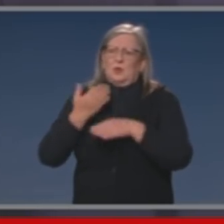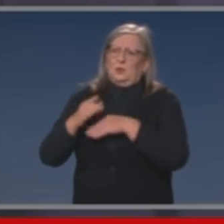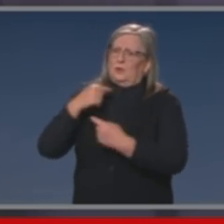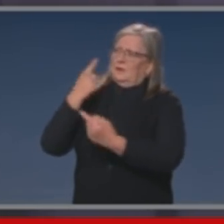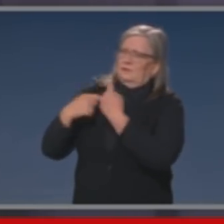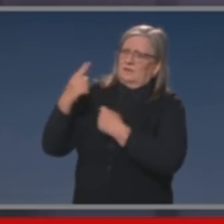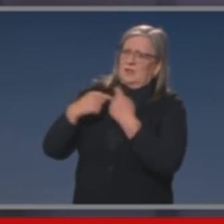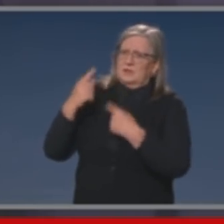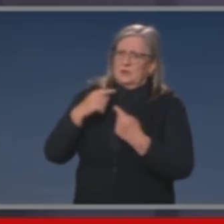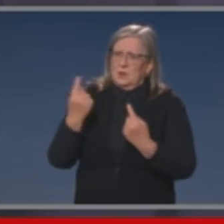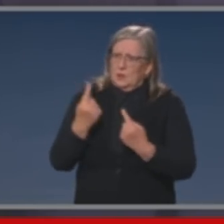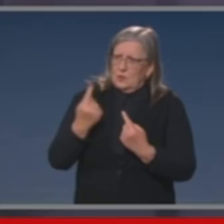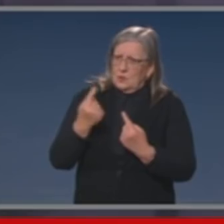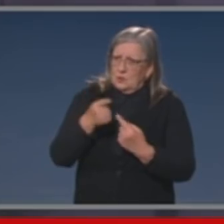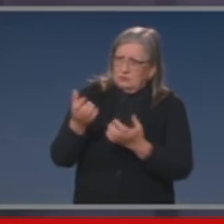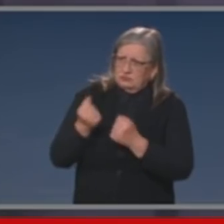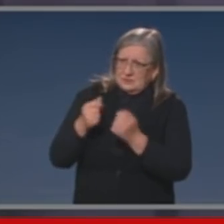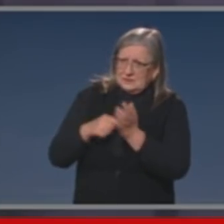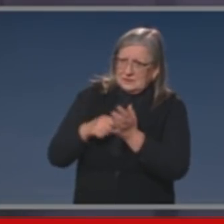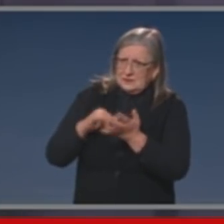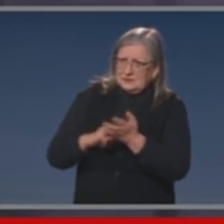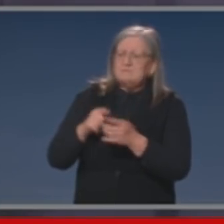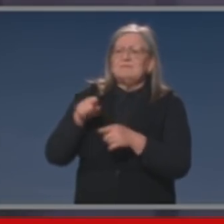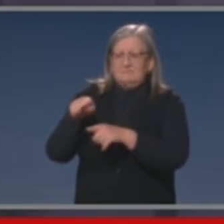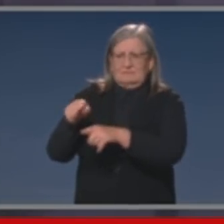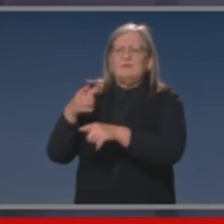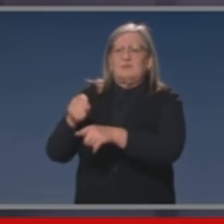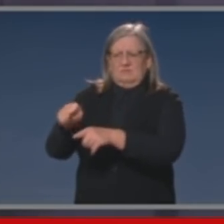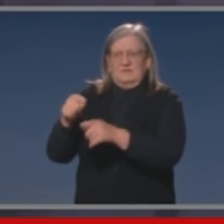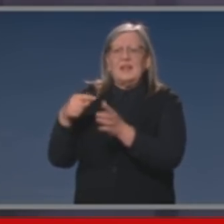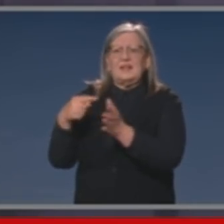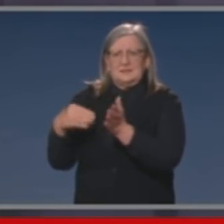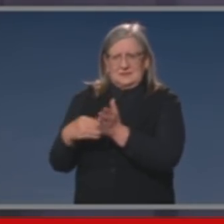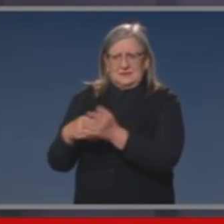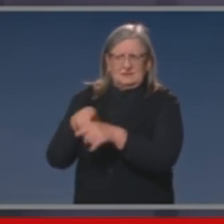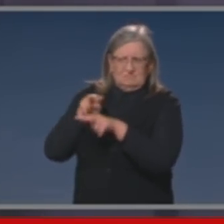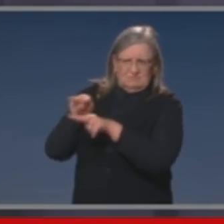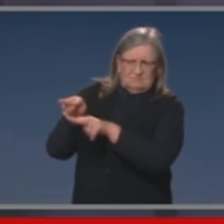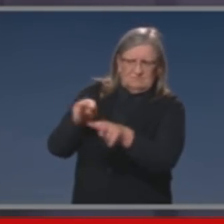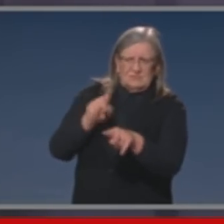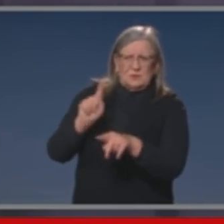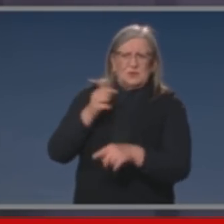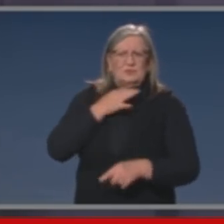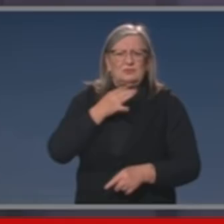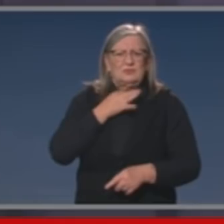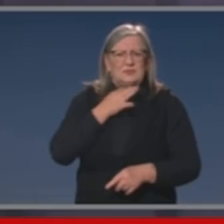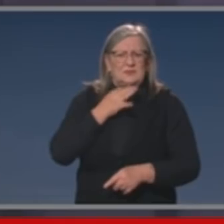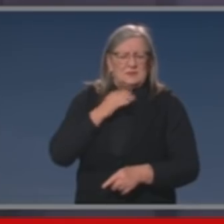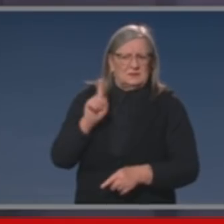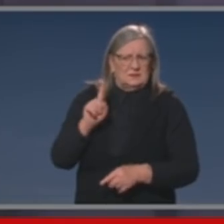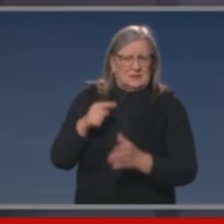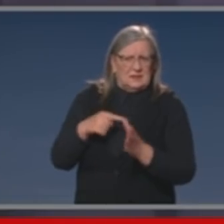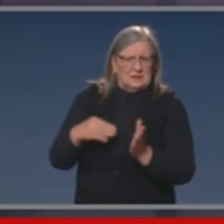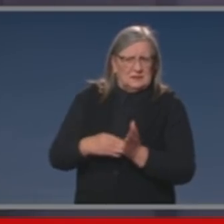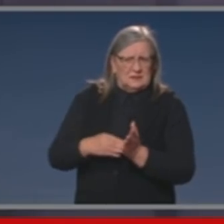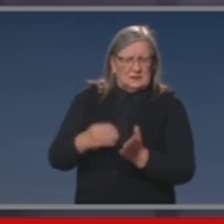to ATAGI, and they've based that on the risk-benefit equation now being the risk outweighing the benefit in